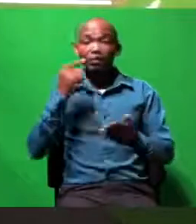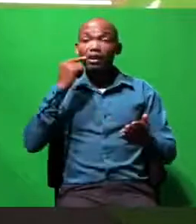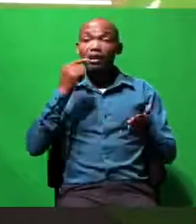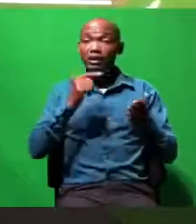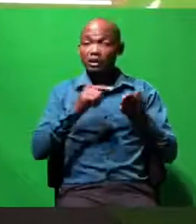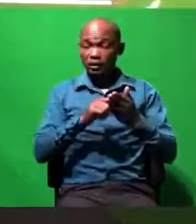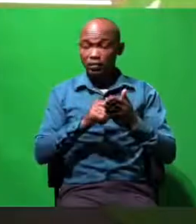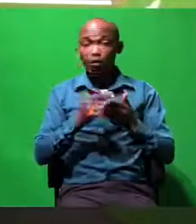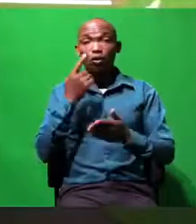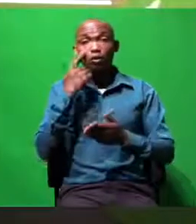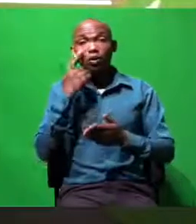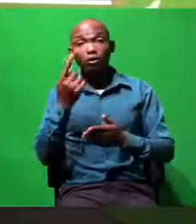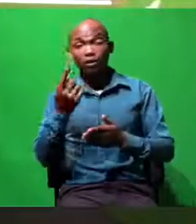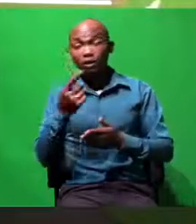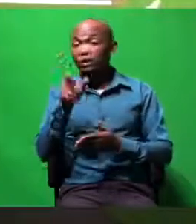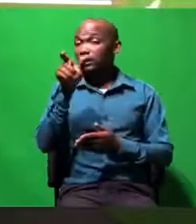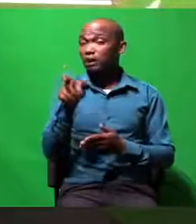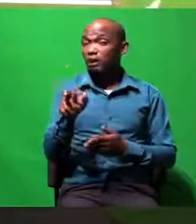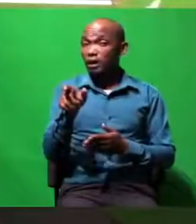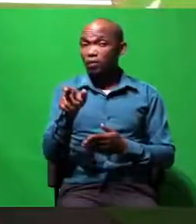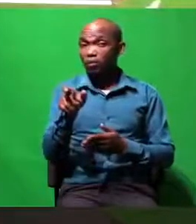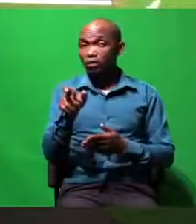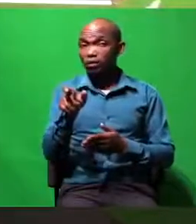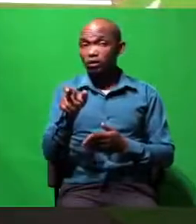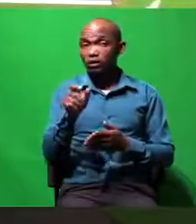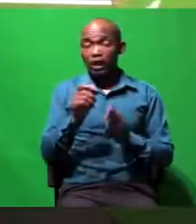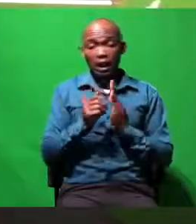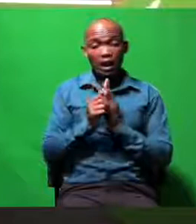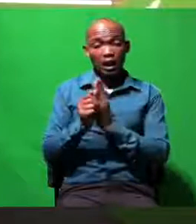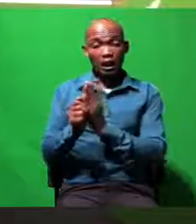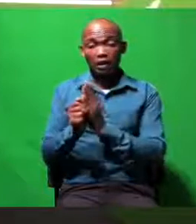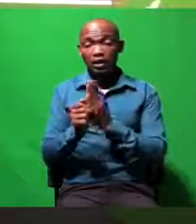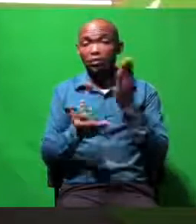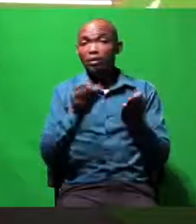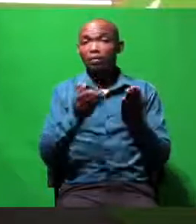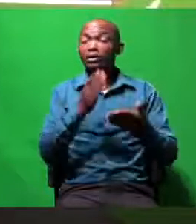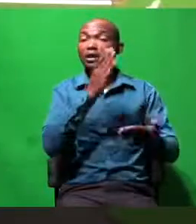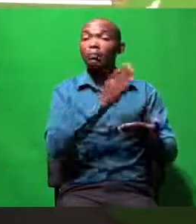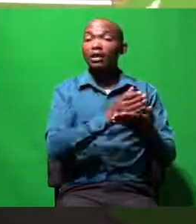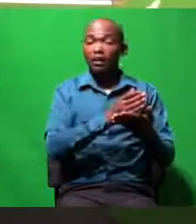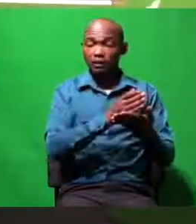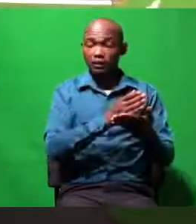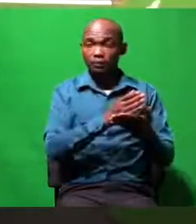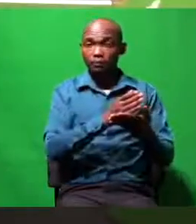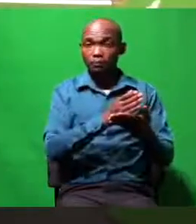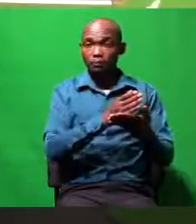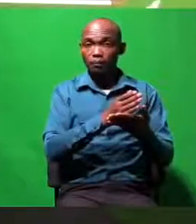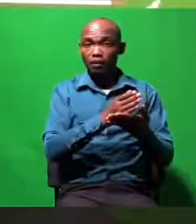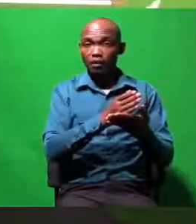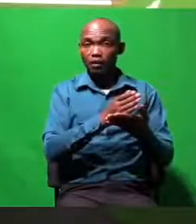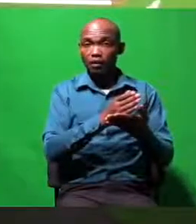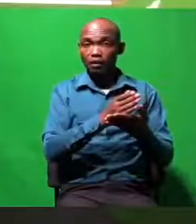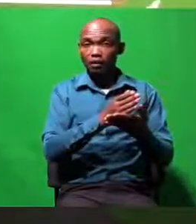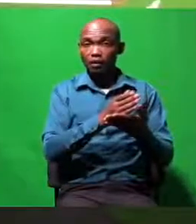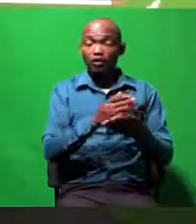affairs. For example, when you see someone maybe needing some right,